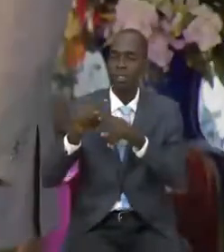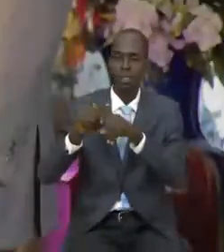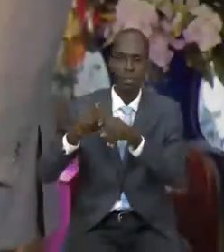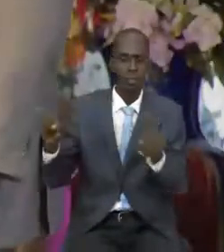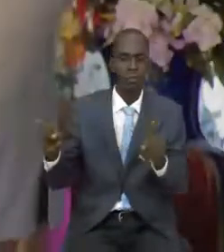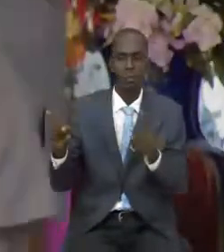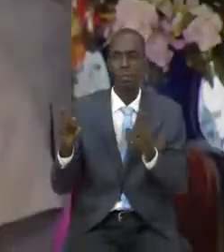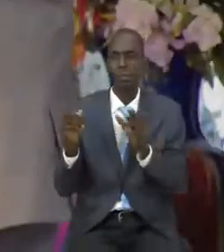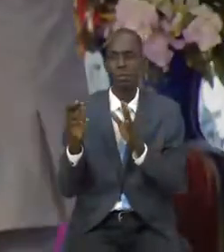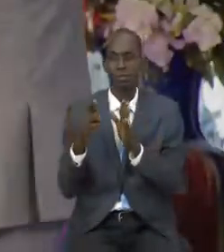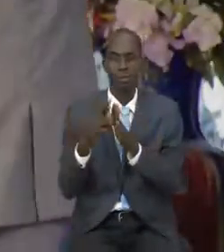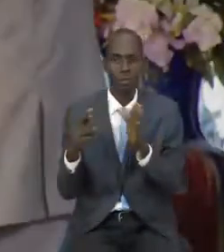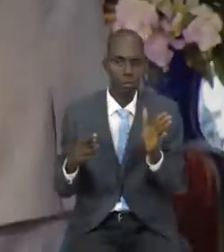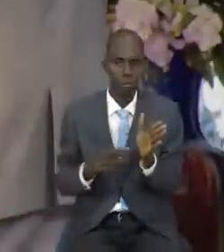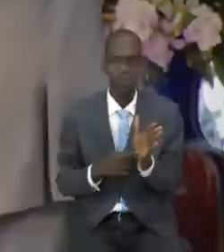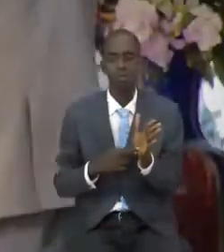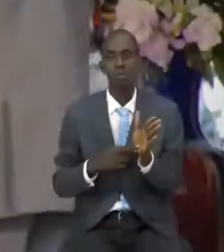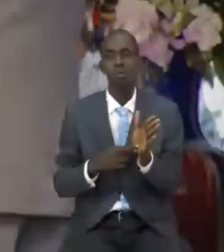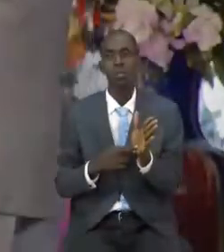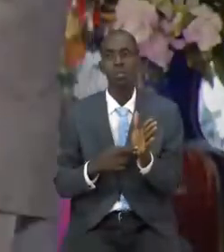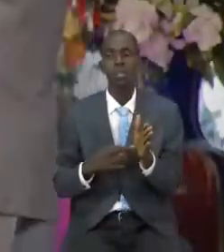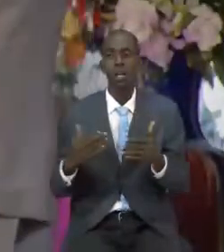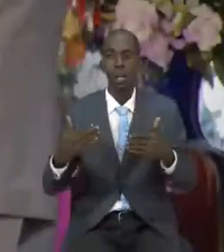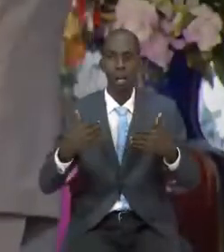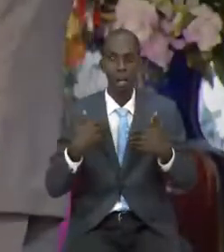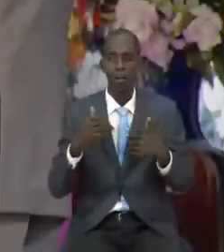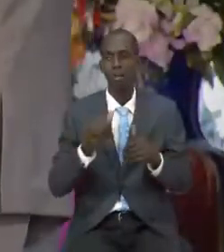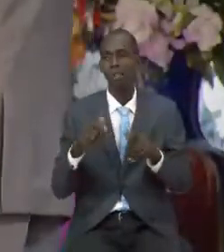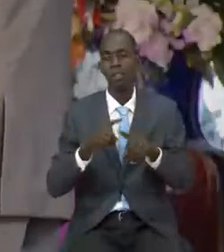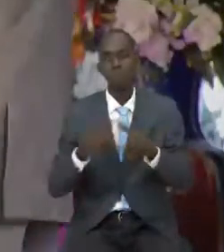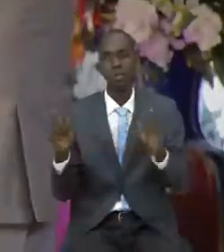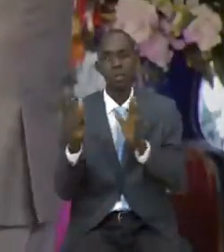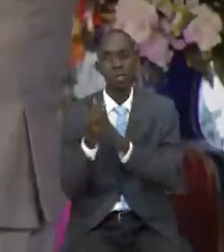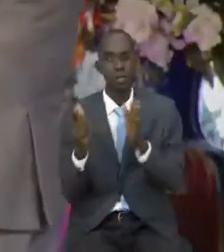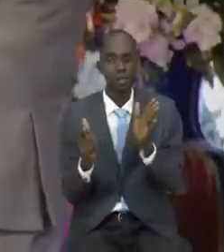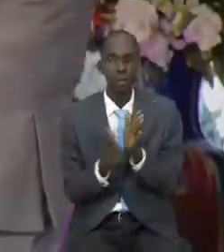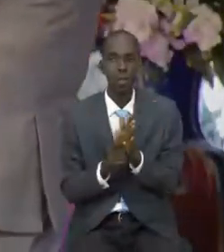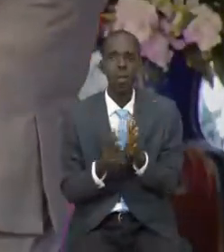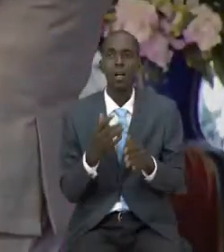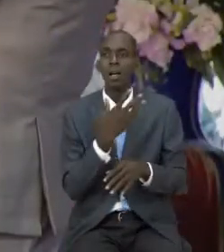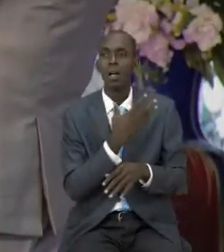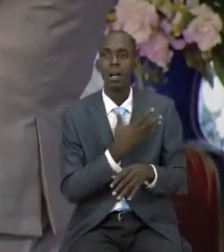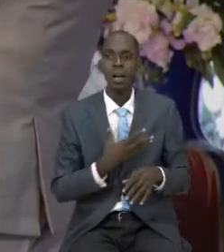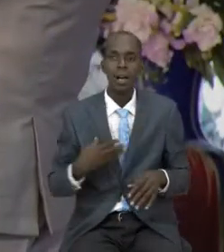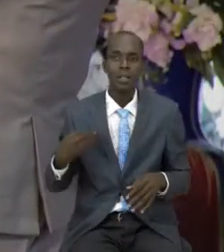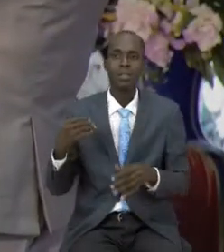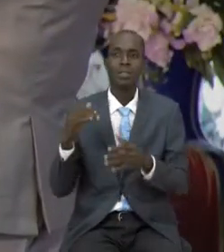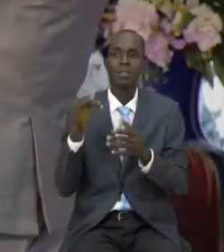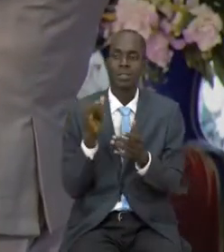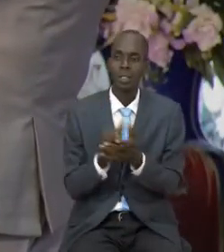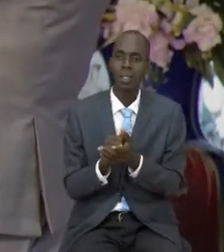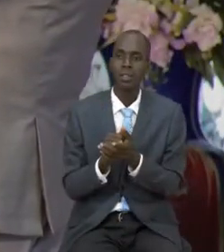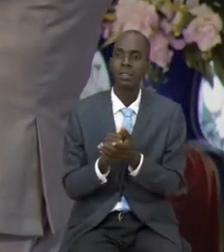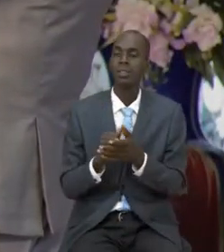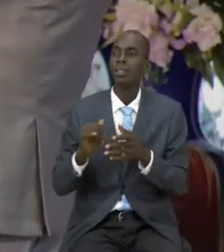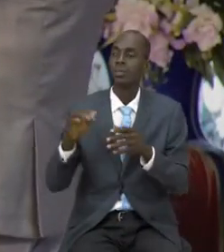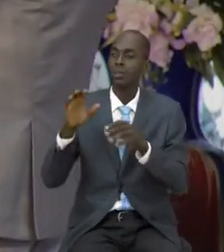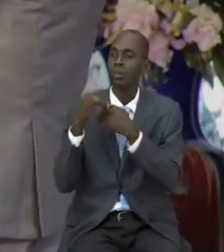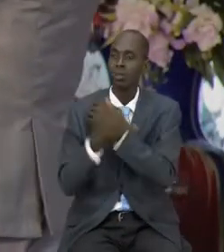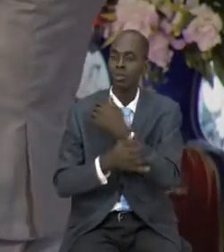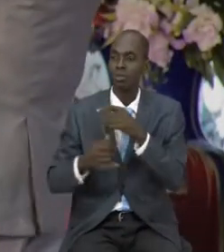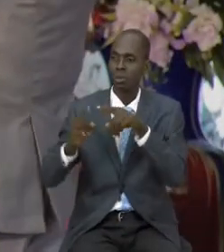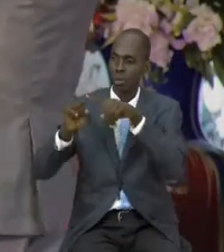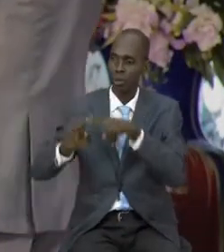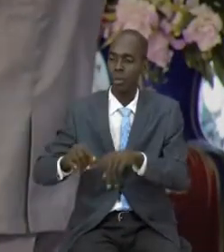constitution, a different law. And he's been living by that law and